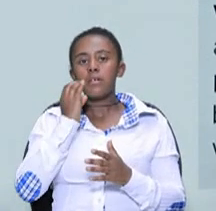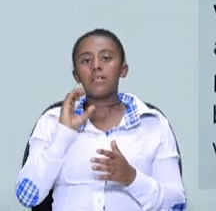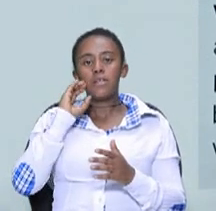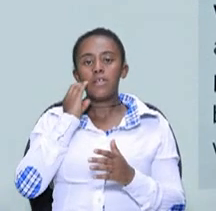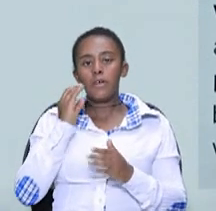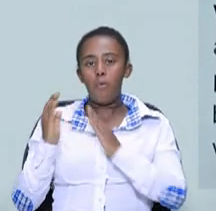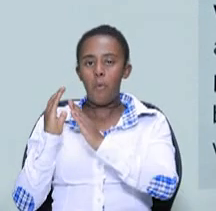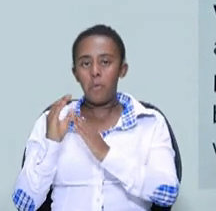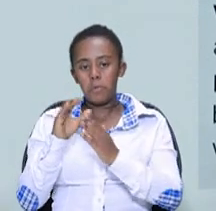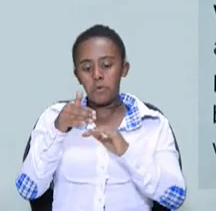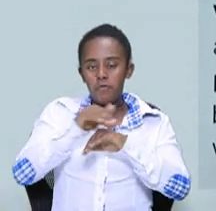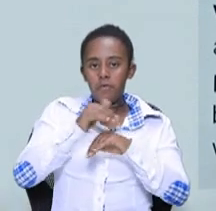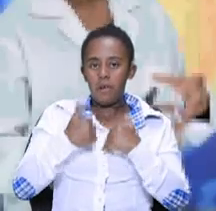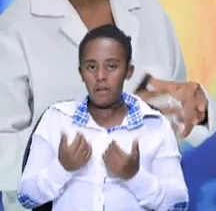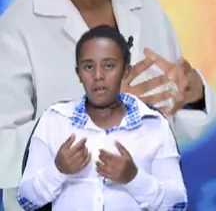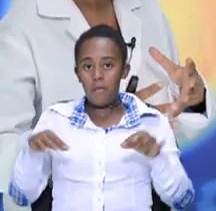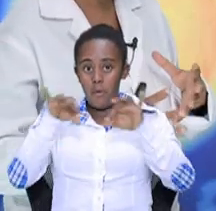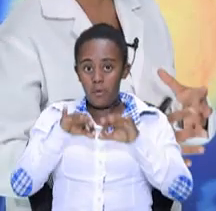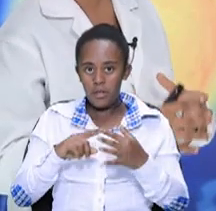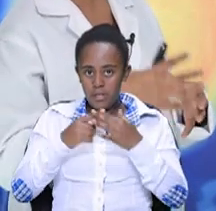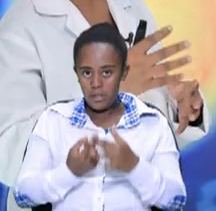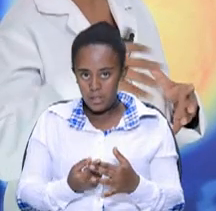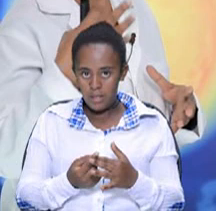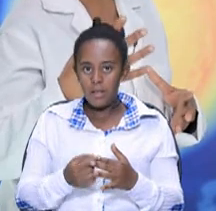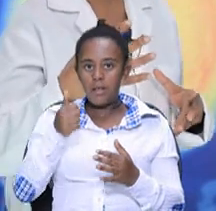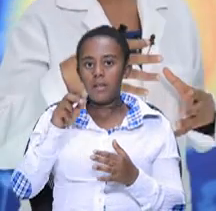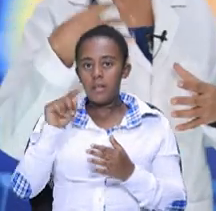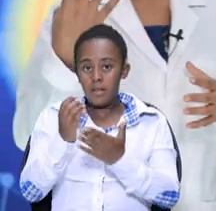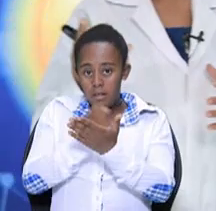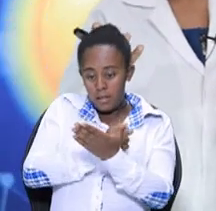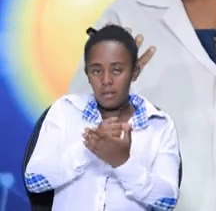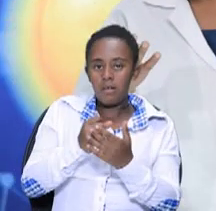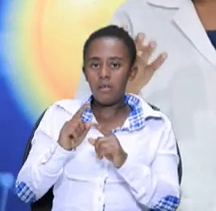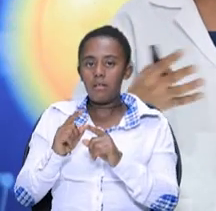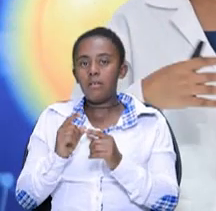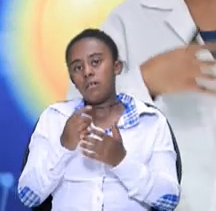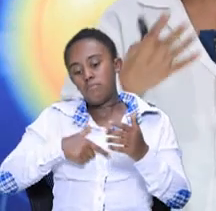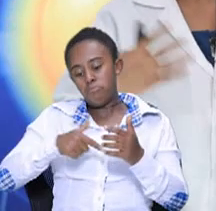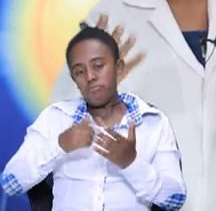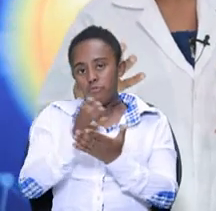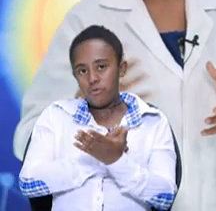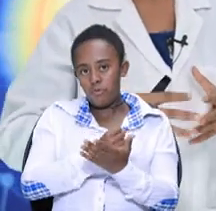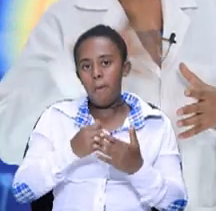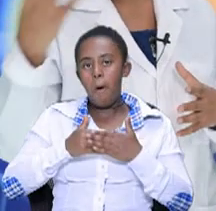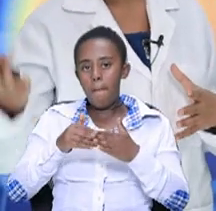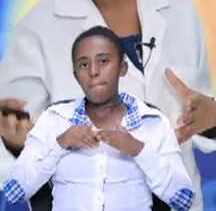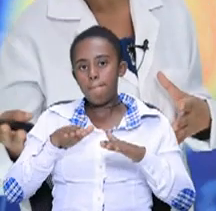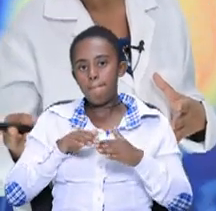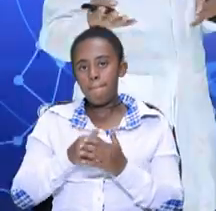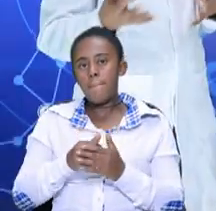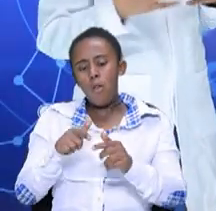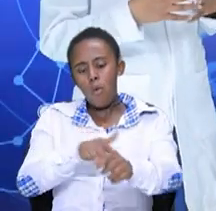thick wall is important because since arteries take blood away from the heart, they will pump blood